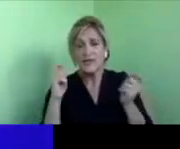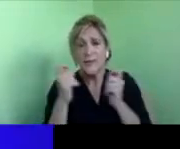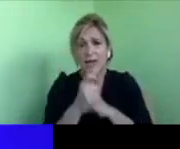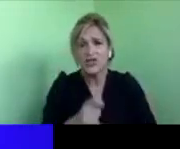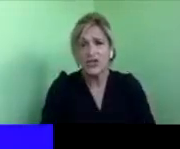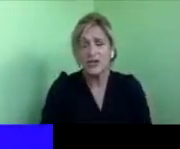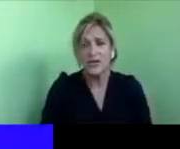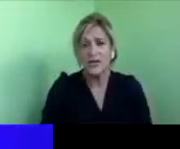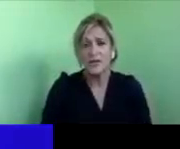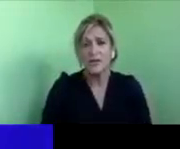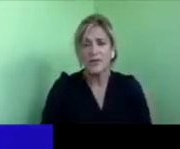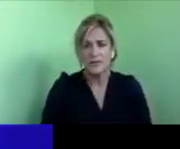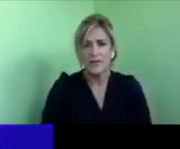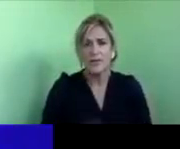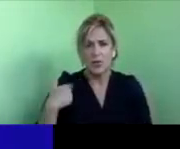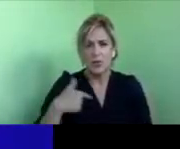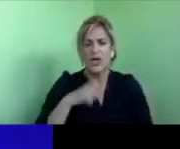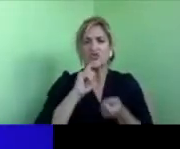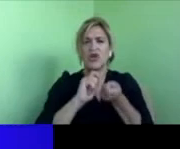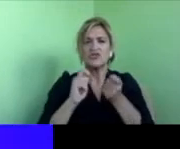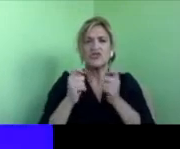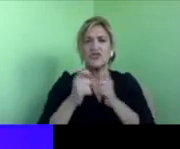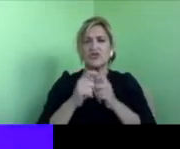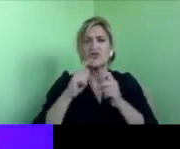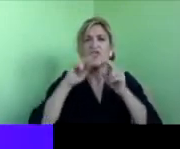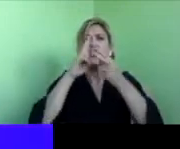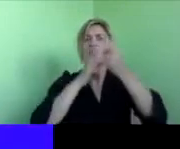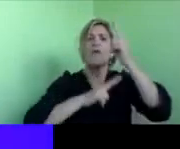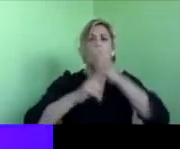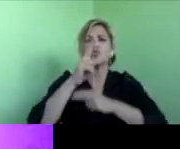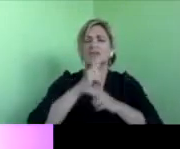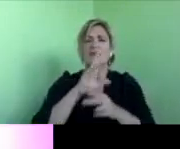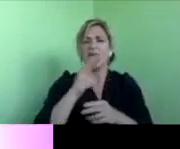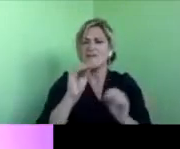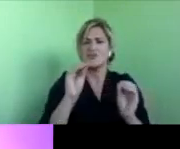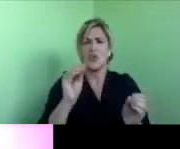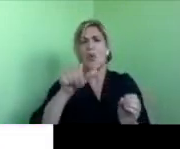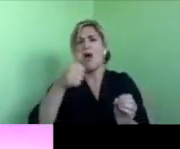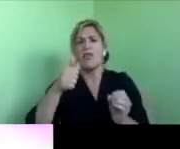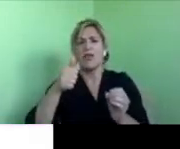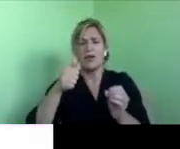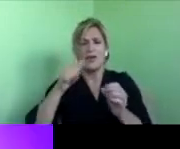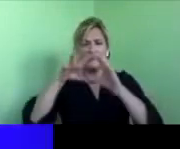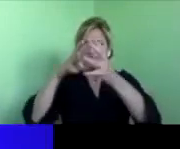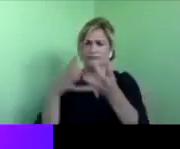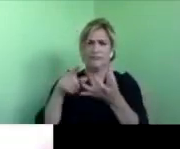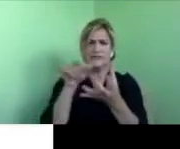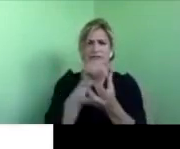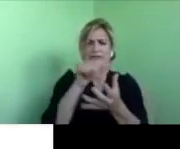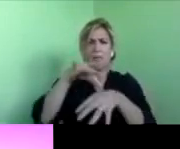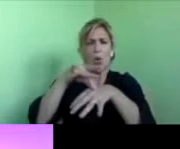We have transversed the universe and found no other planet Earth like yours. We, the beings of the